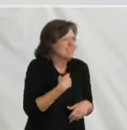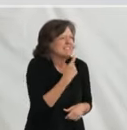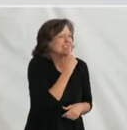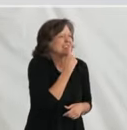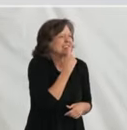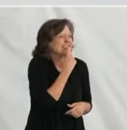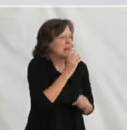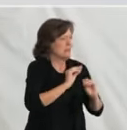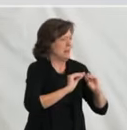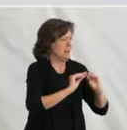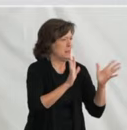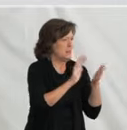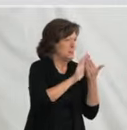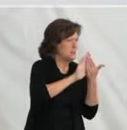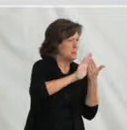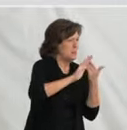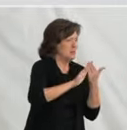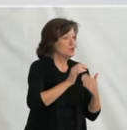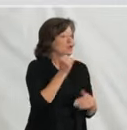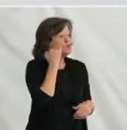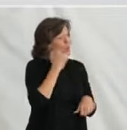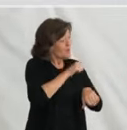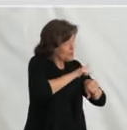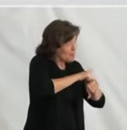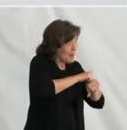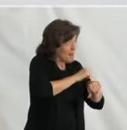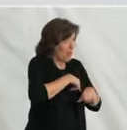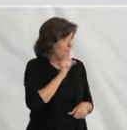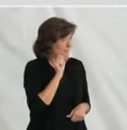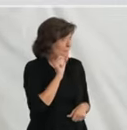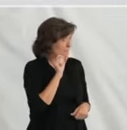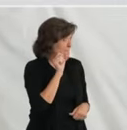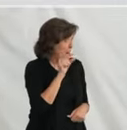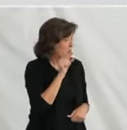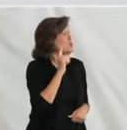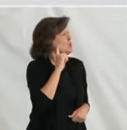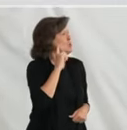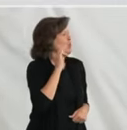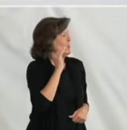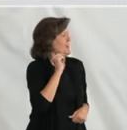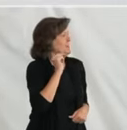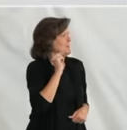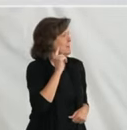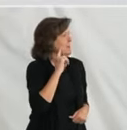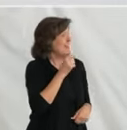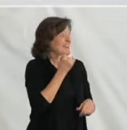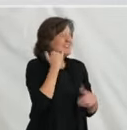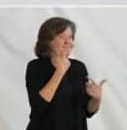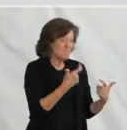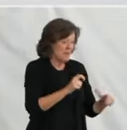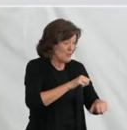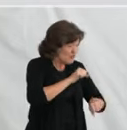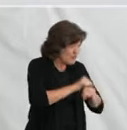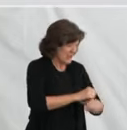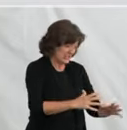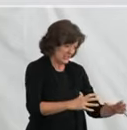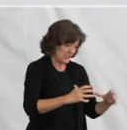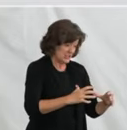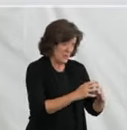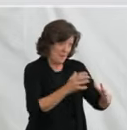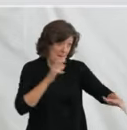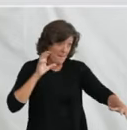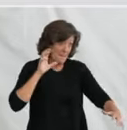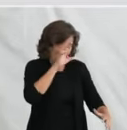you hit it with a pebble, it would go tink. And if you hit it with a large enough rock, it would